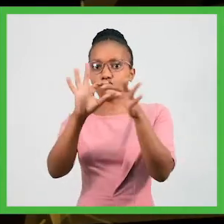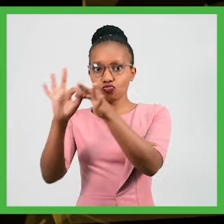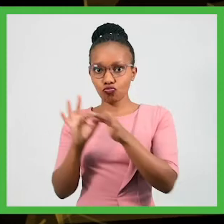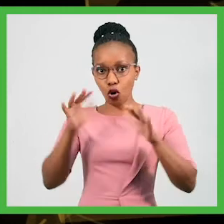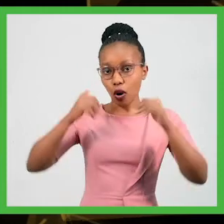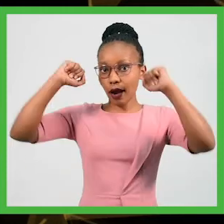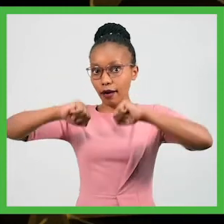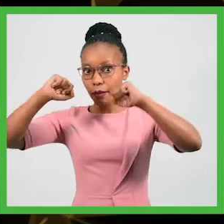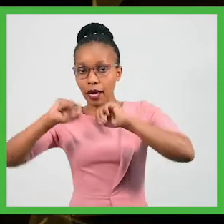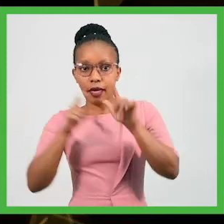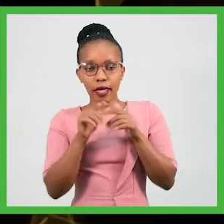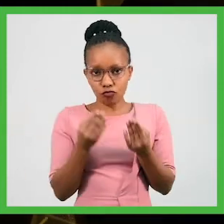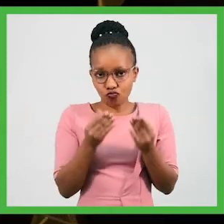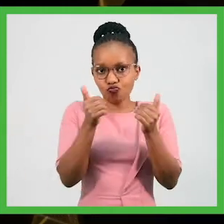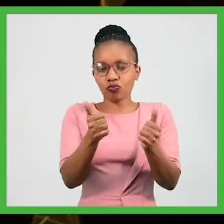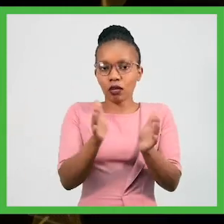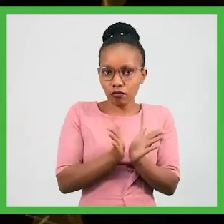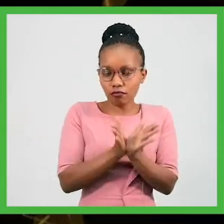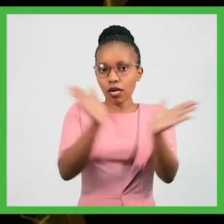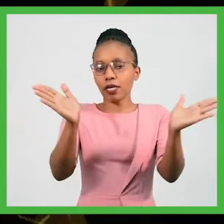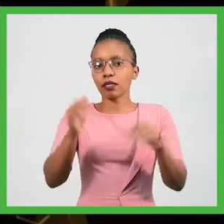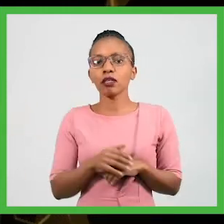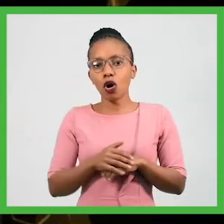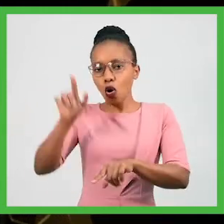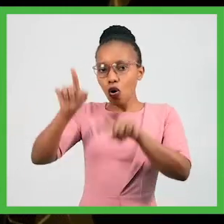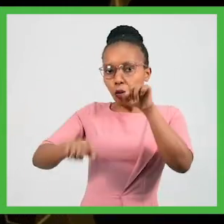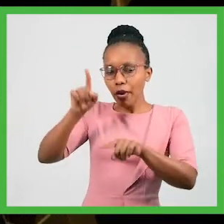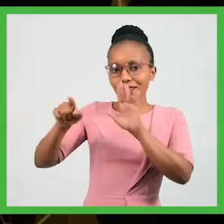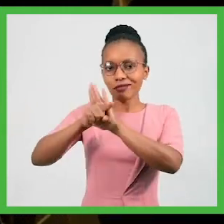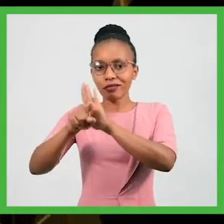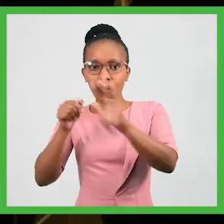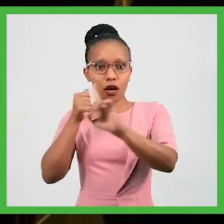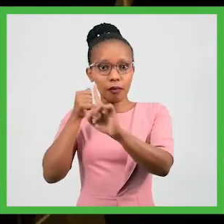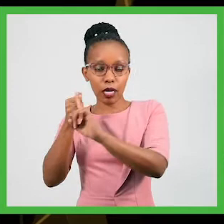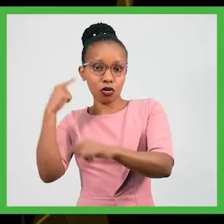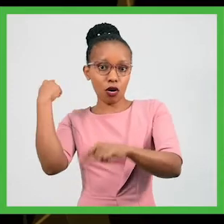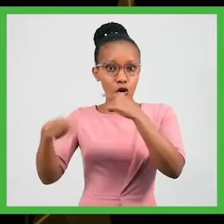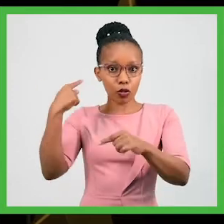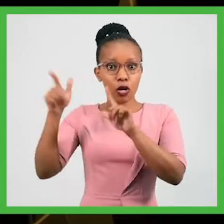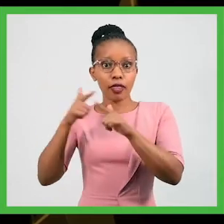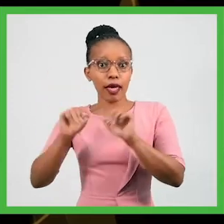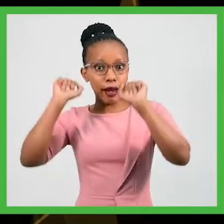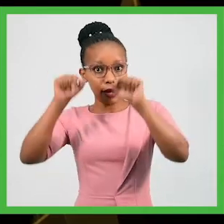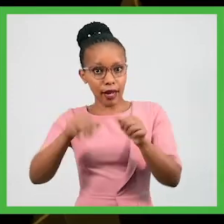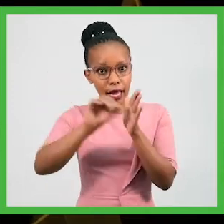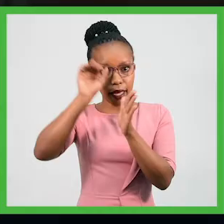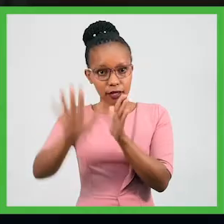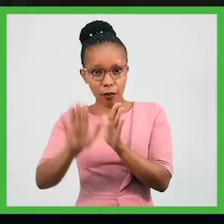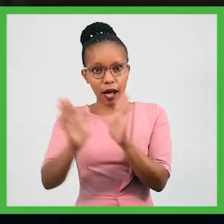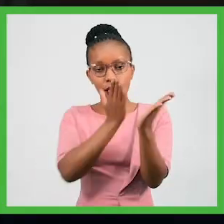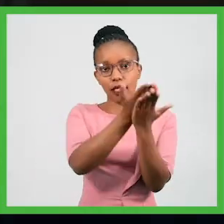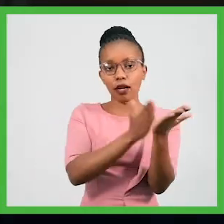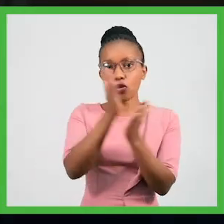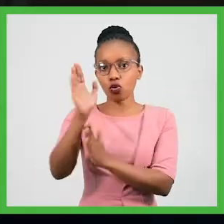agreements will result in greater public good when compared to the negative impact on competition, you can make an exemption application